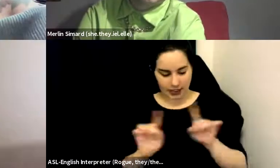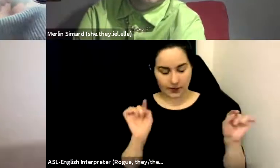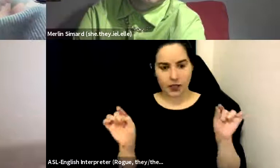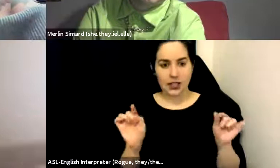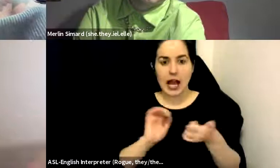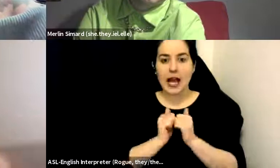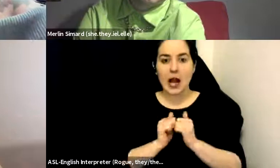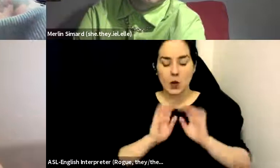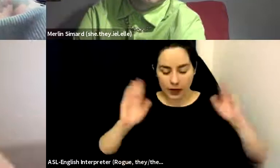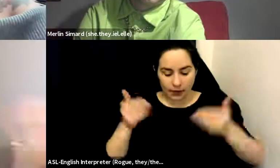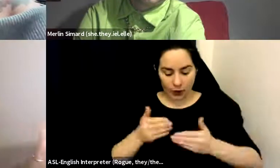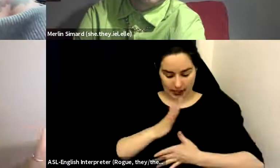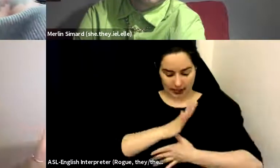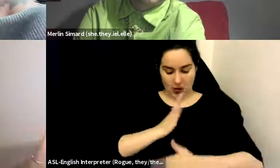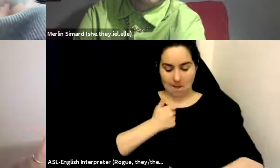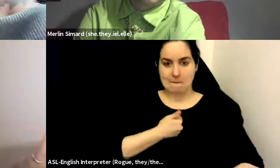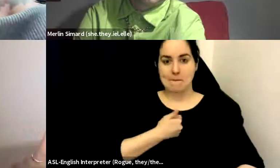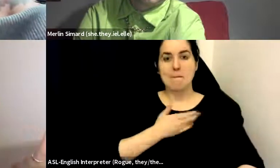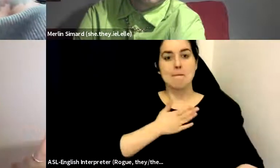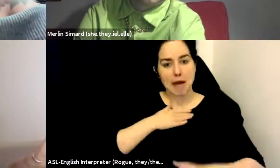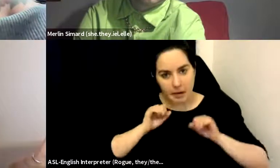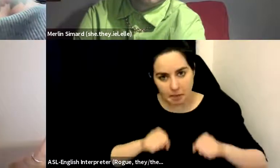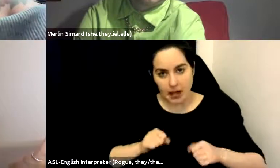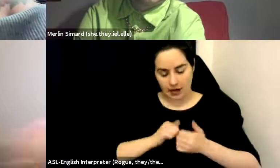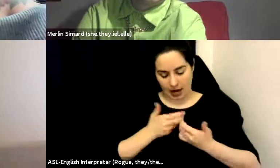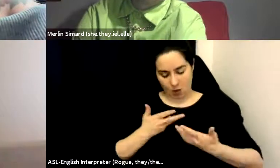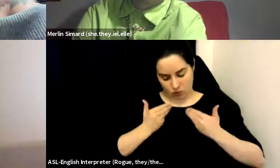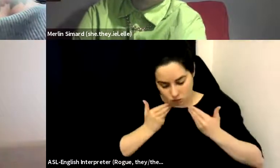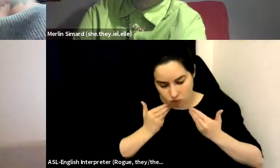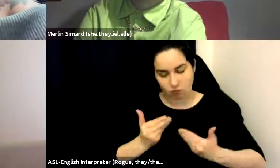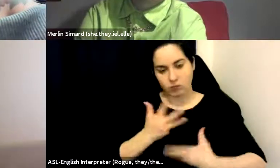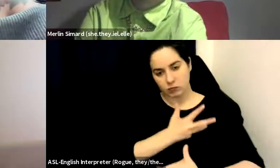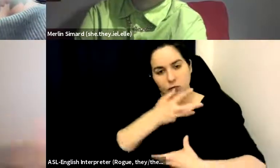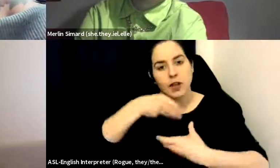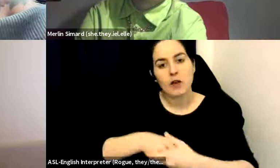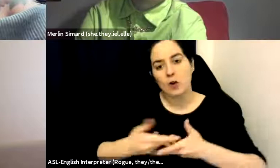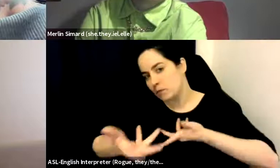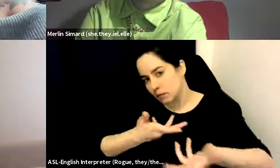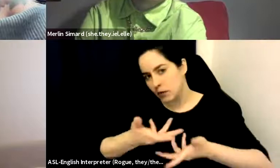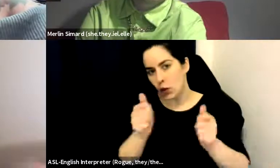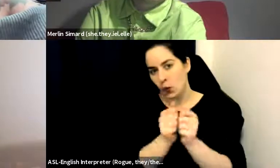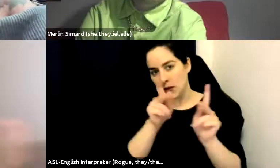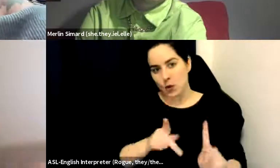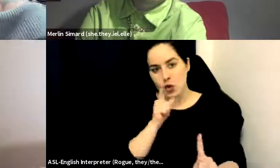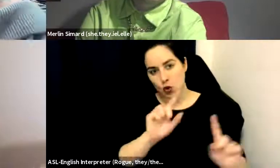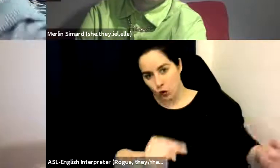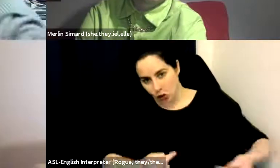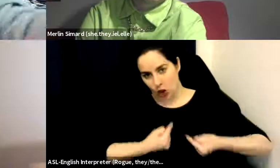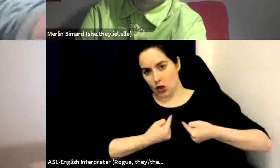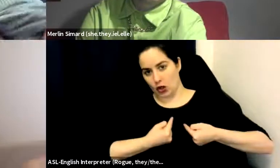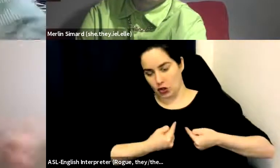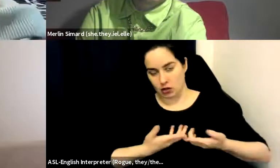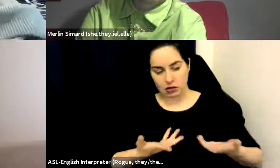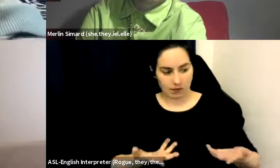your capacity inside of how you decide to engage with somebody who has hurt you. And it makes me think